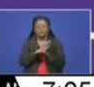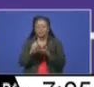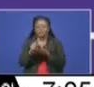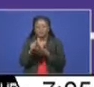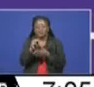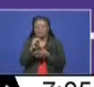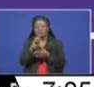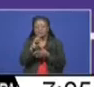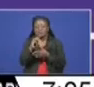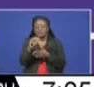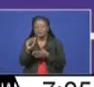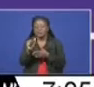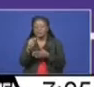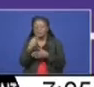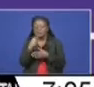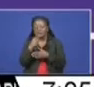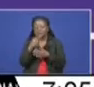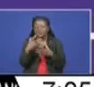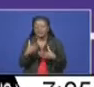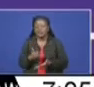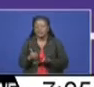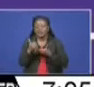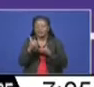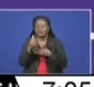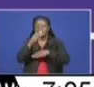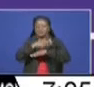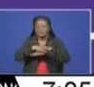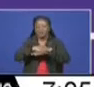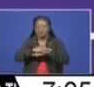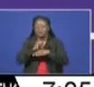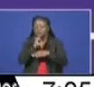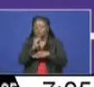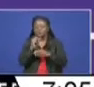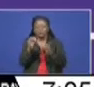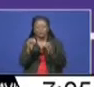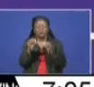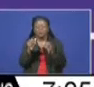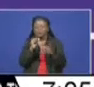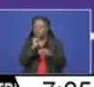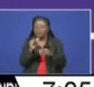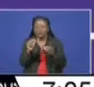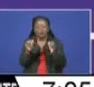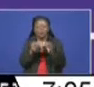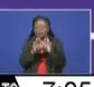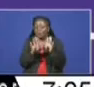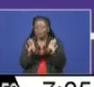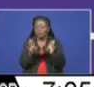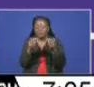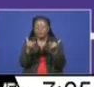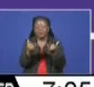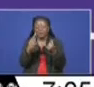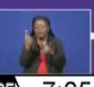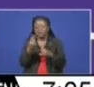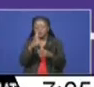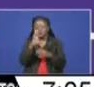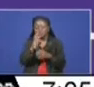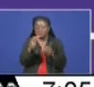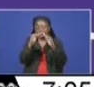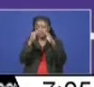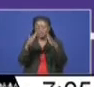the help desk for missing persons had been deactivated. Right now, only 6 shelters remain open here in the capital